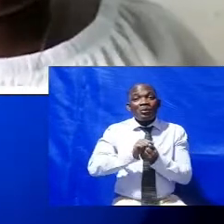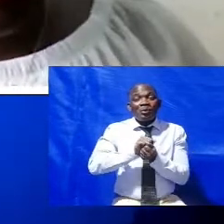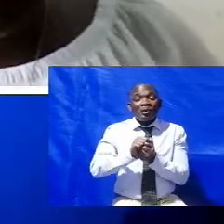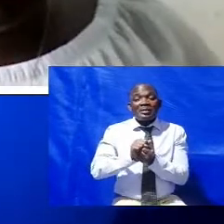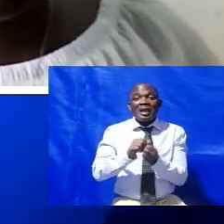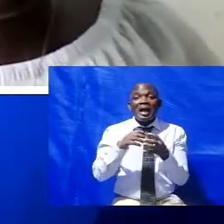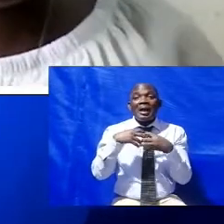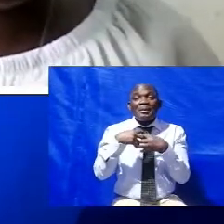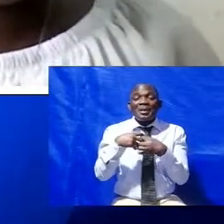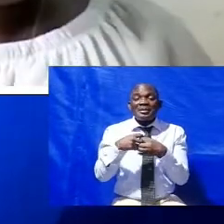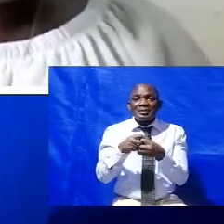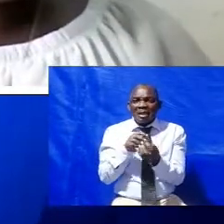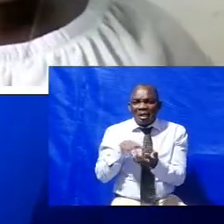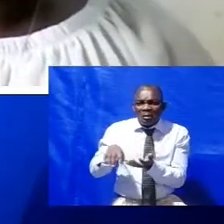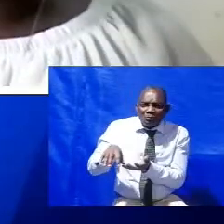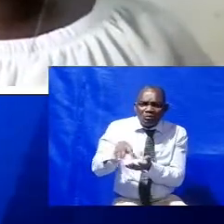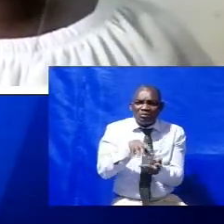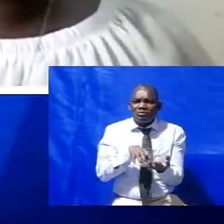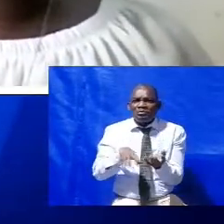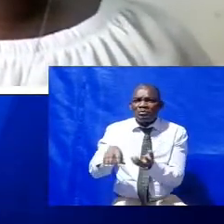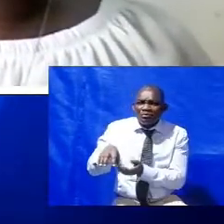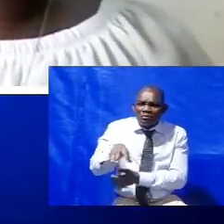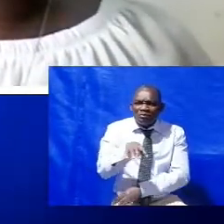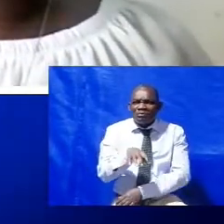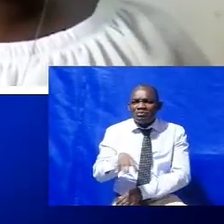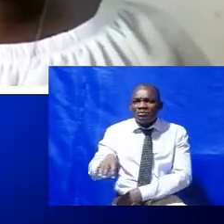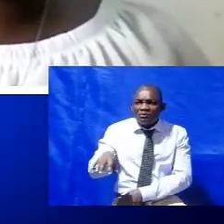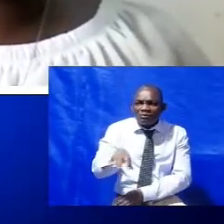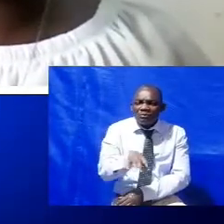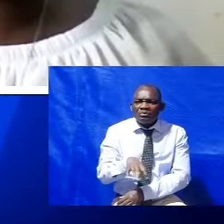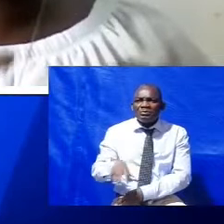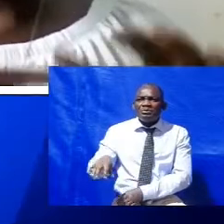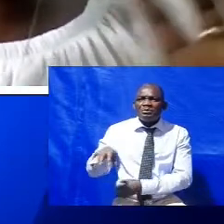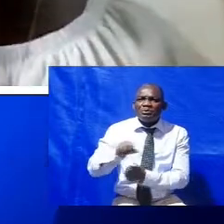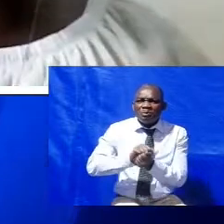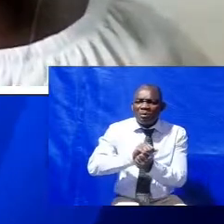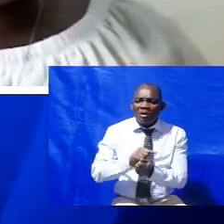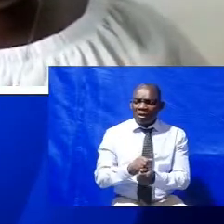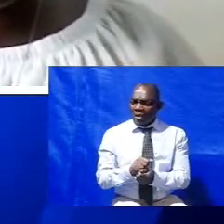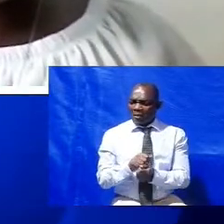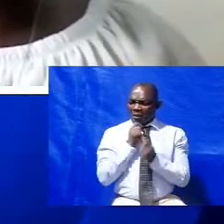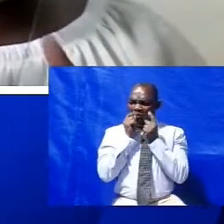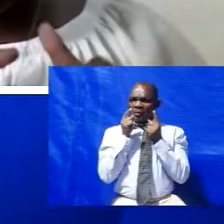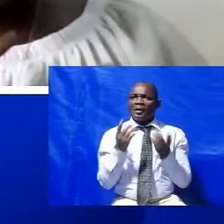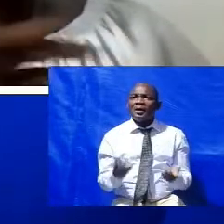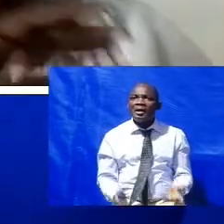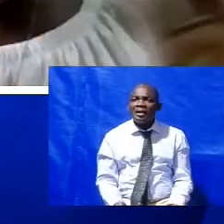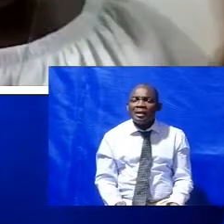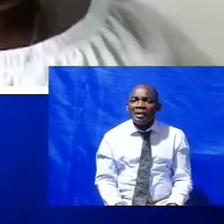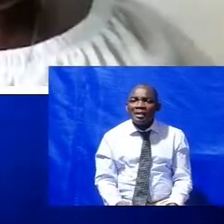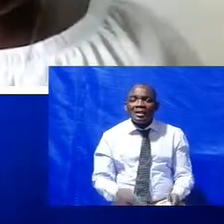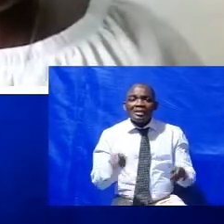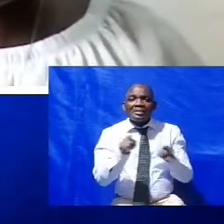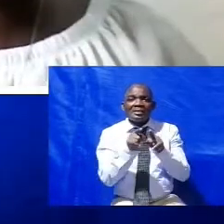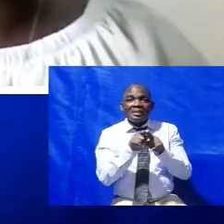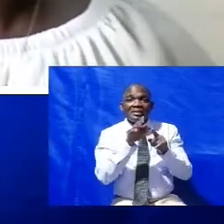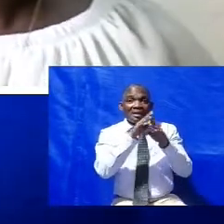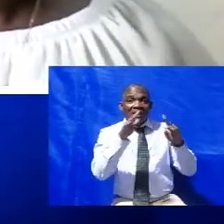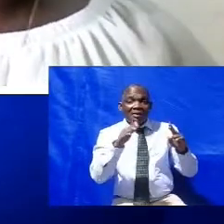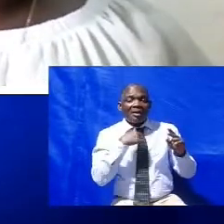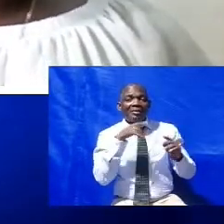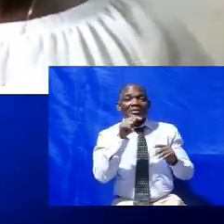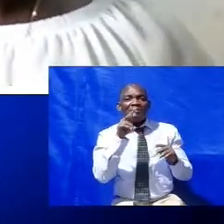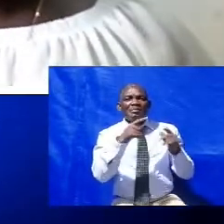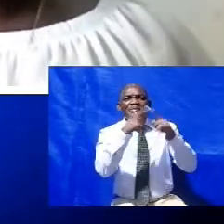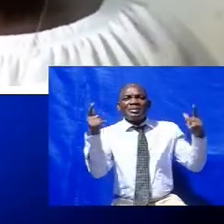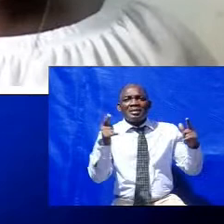I've never seen it. And then I would, and then they had a big TV, a very big television.